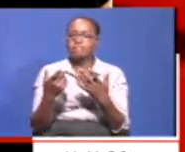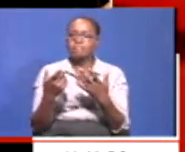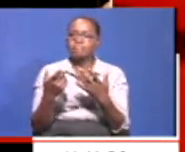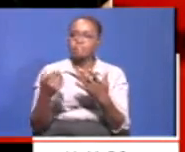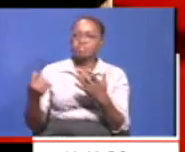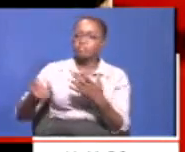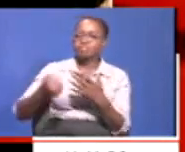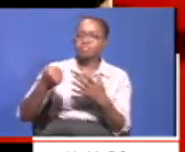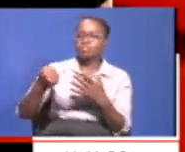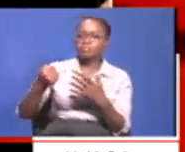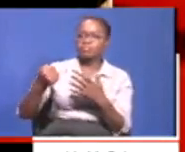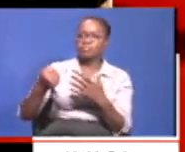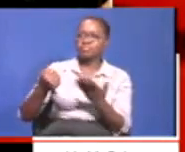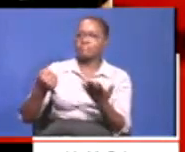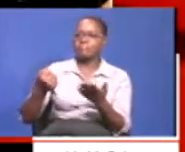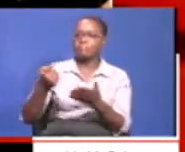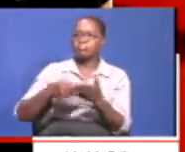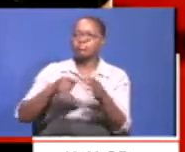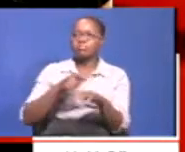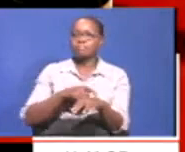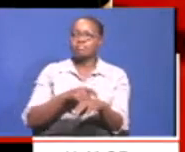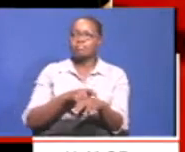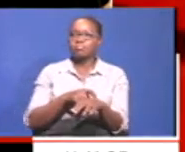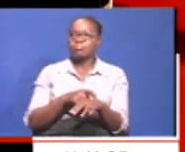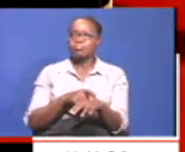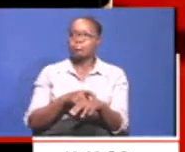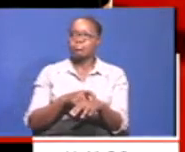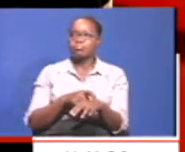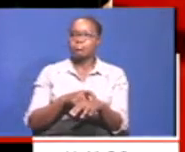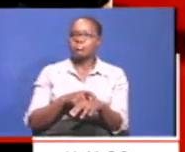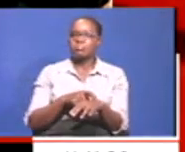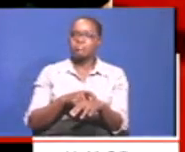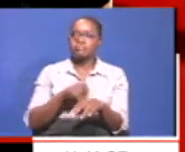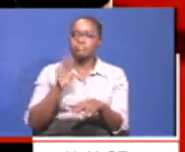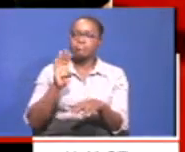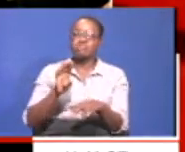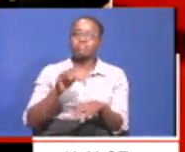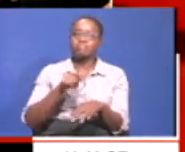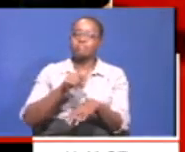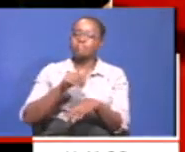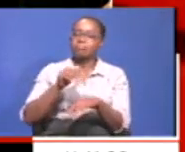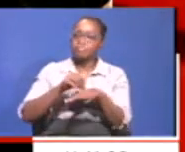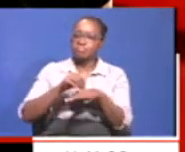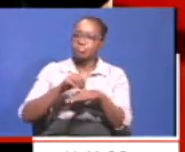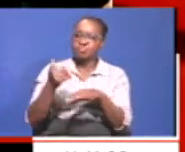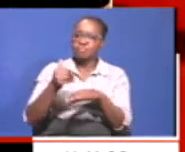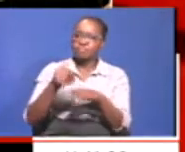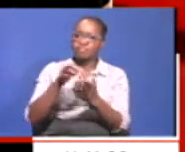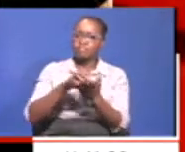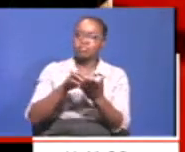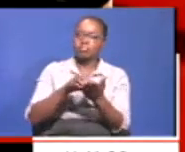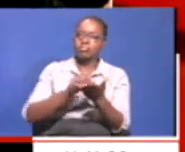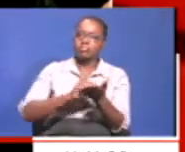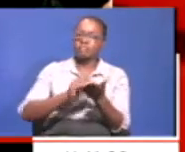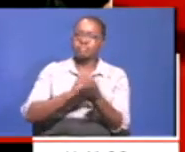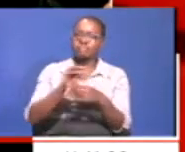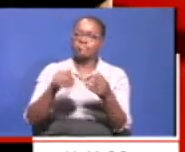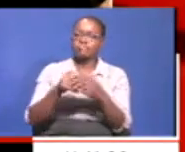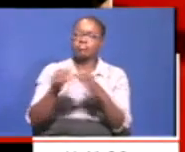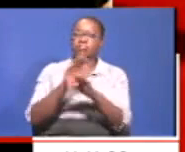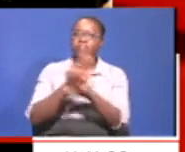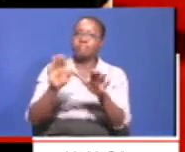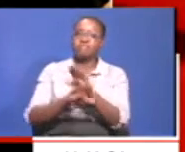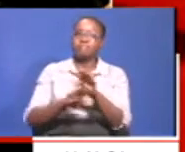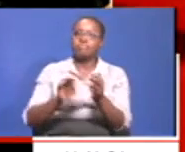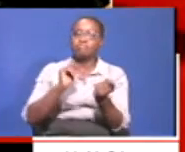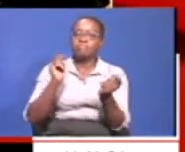what time you've got to be at any particular stage, filling in all the documentation. What's that change